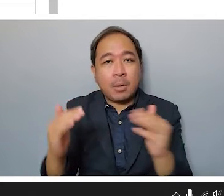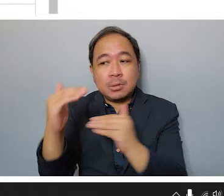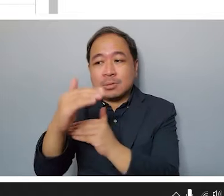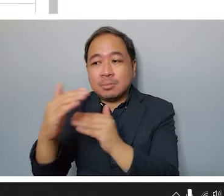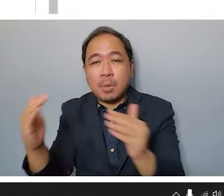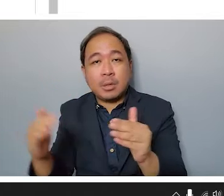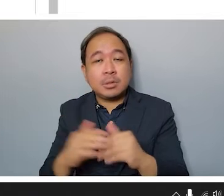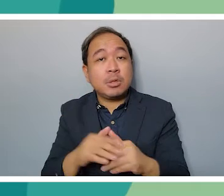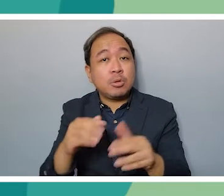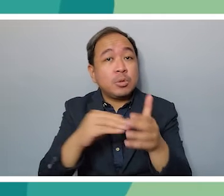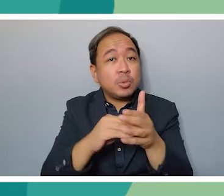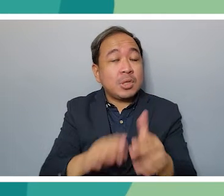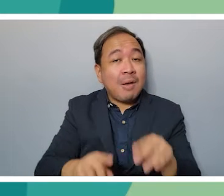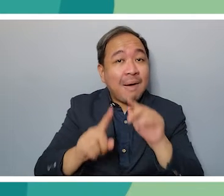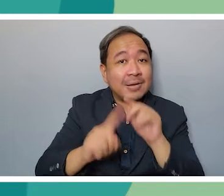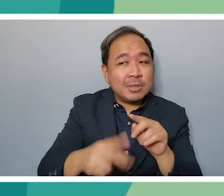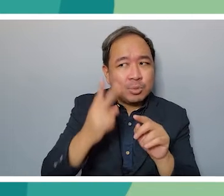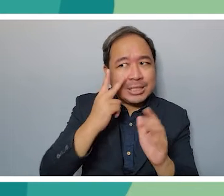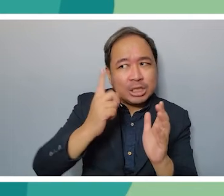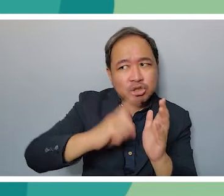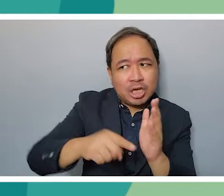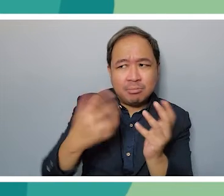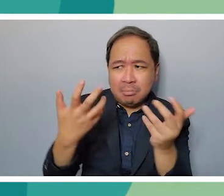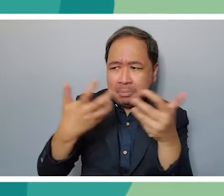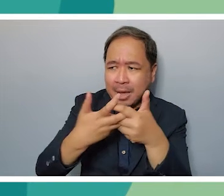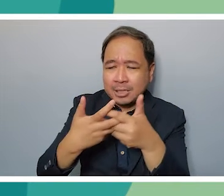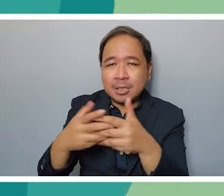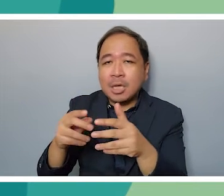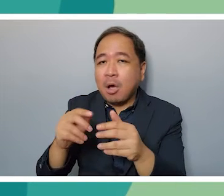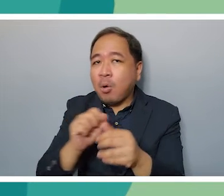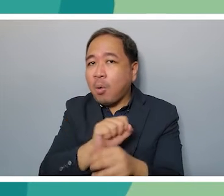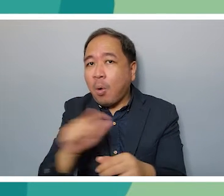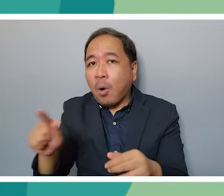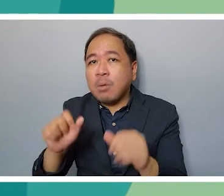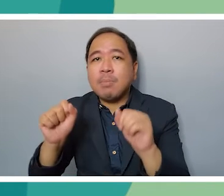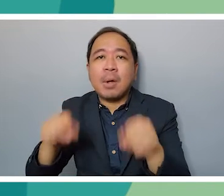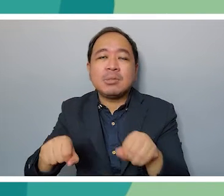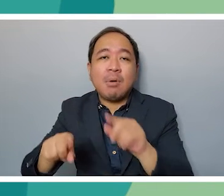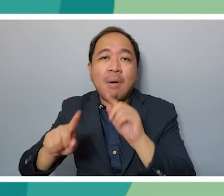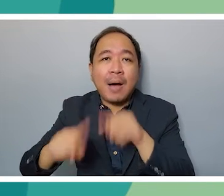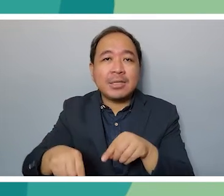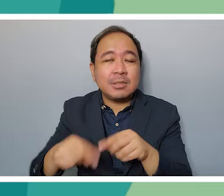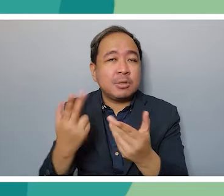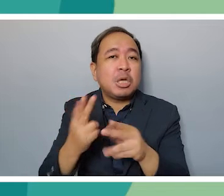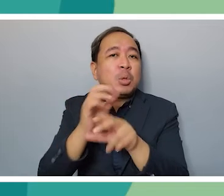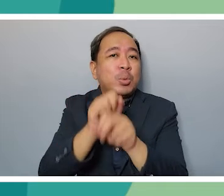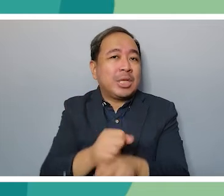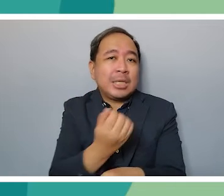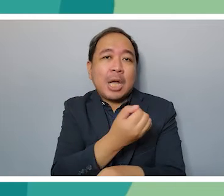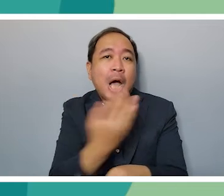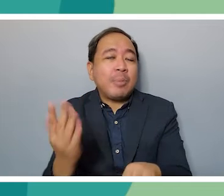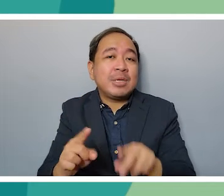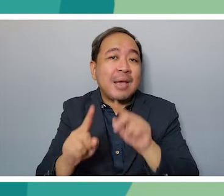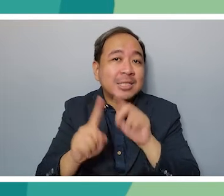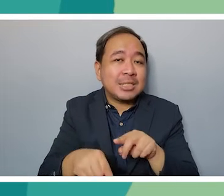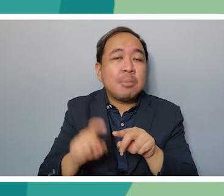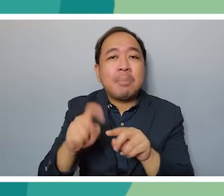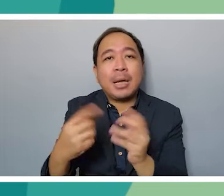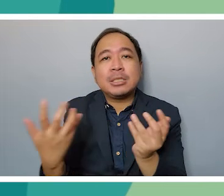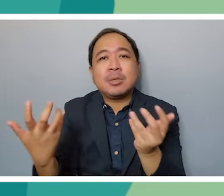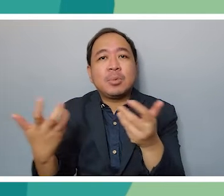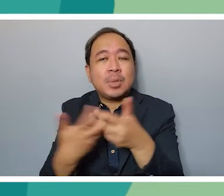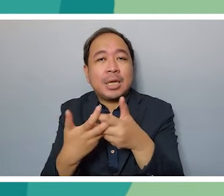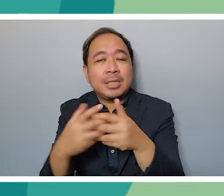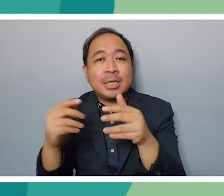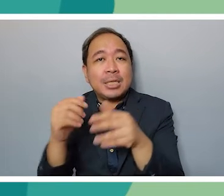input boxes. Students' answers are checked against each possible answer. Ideally, the number of answers should correspond to the